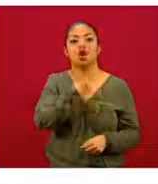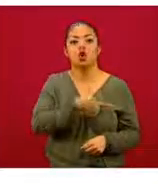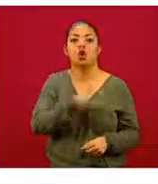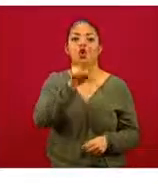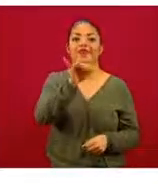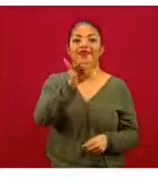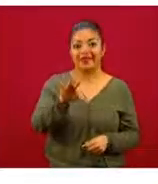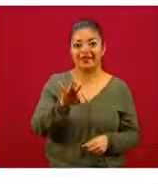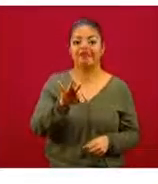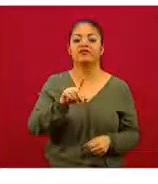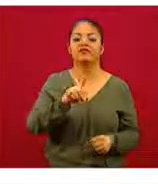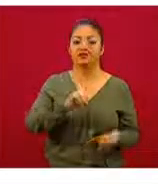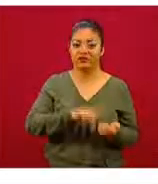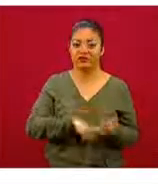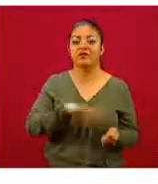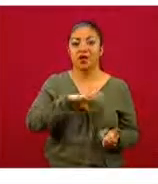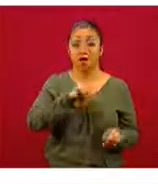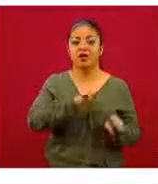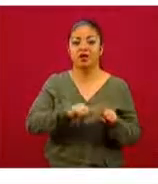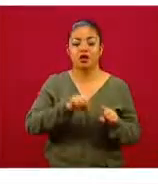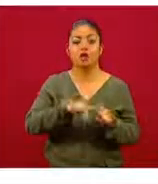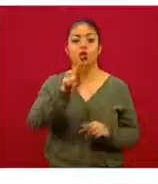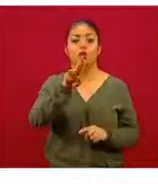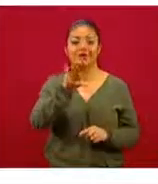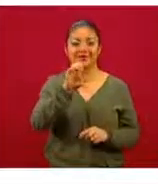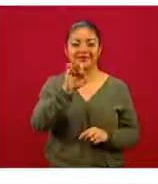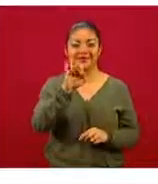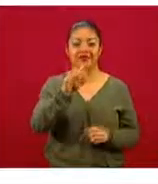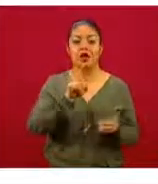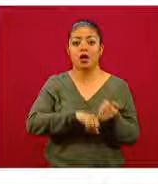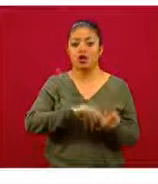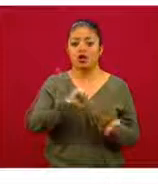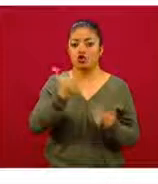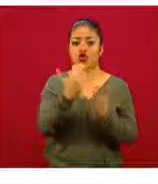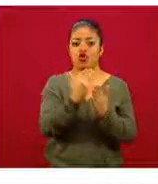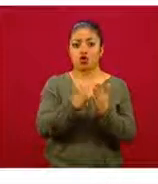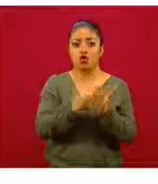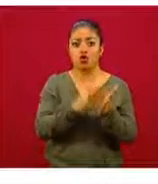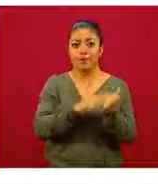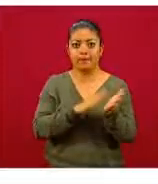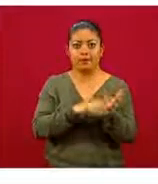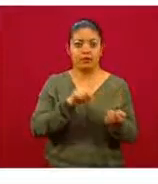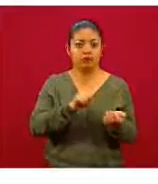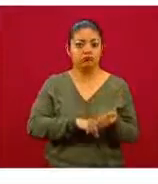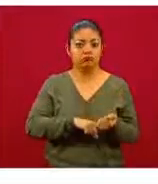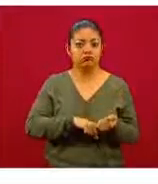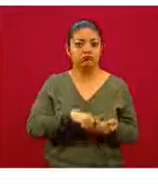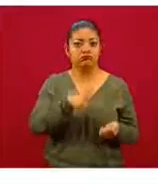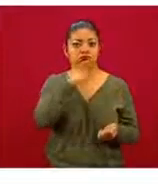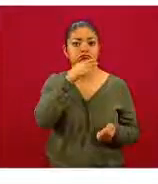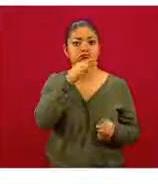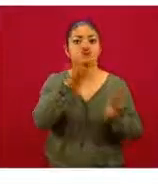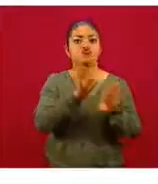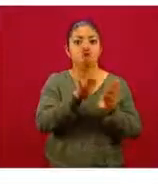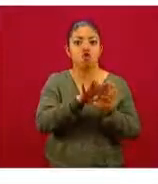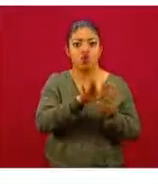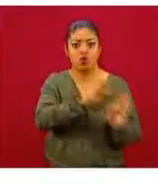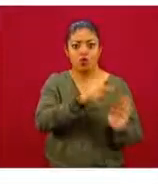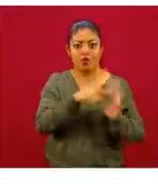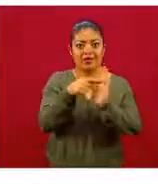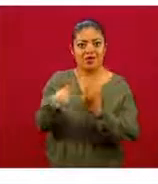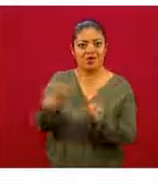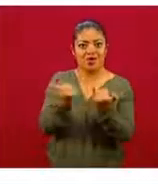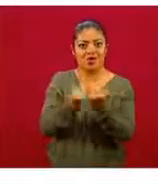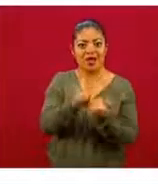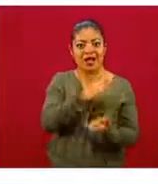The Ministry of Health and other institutions in Mexico have written documents and